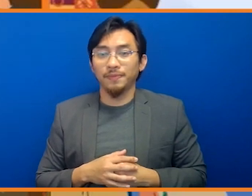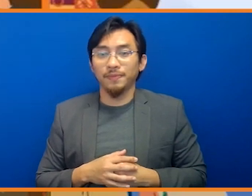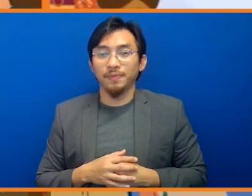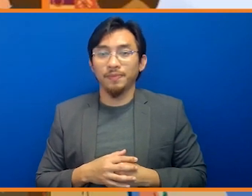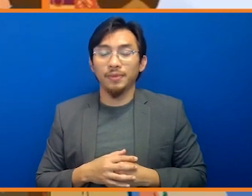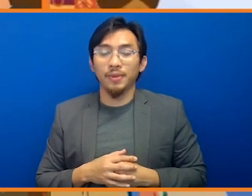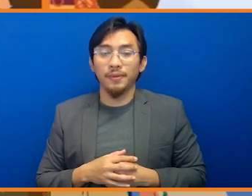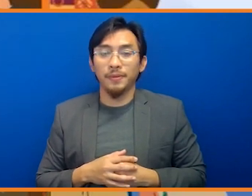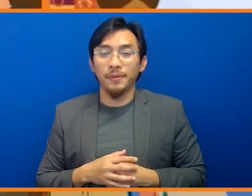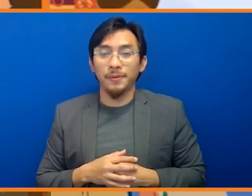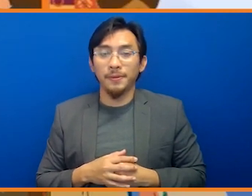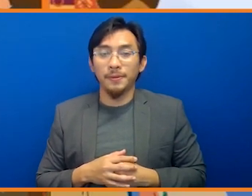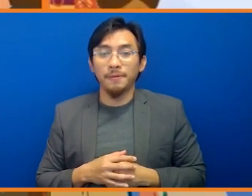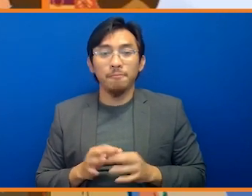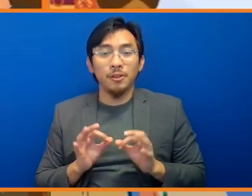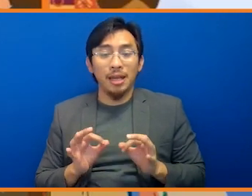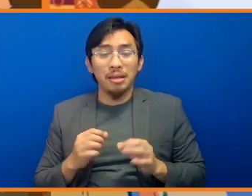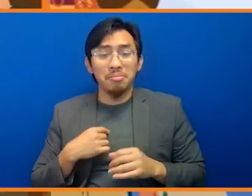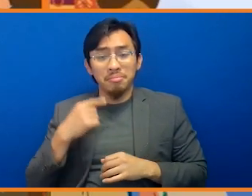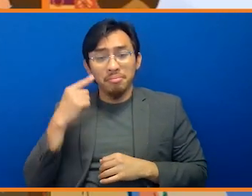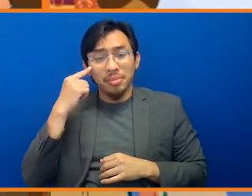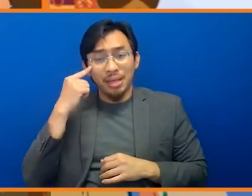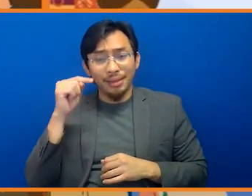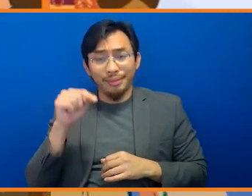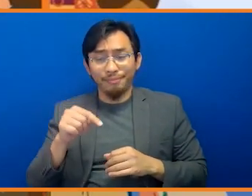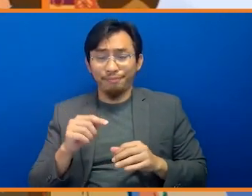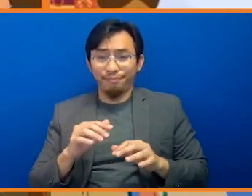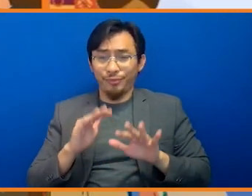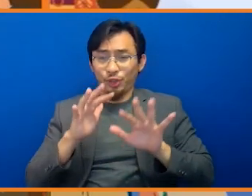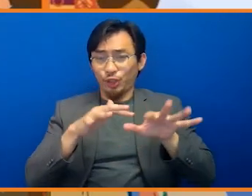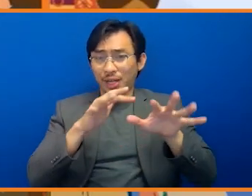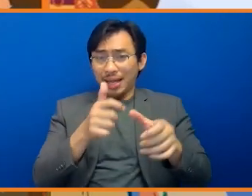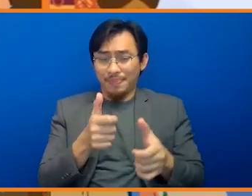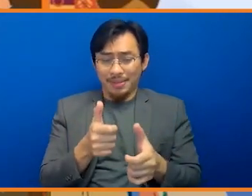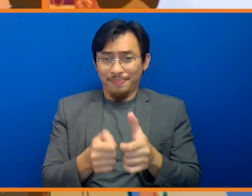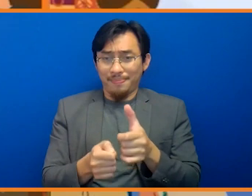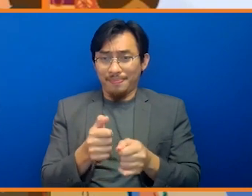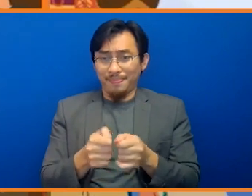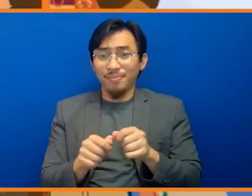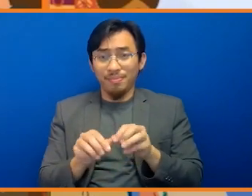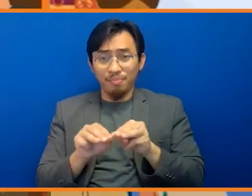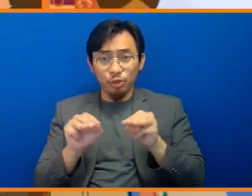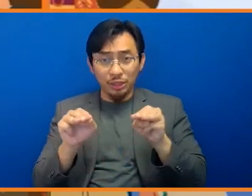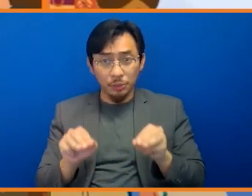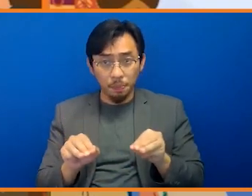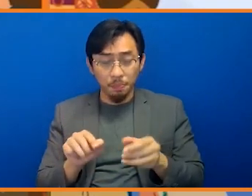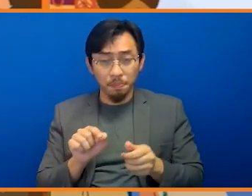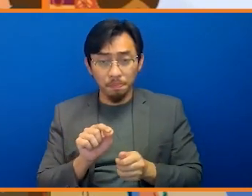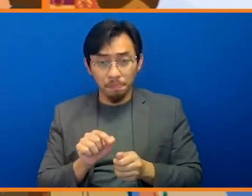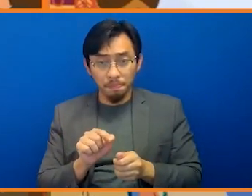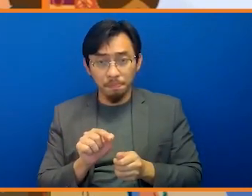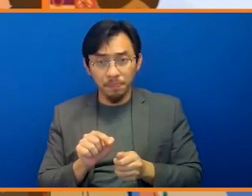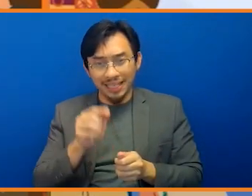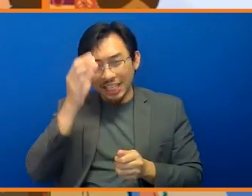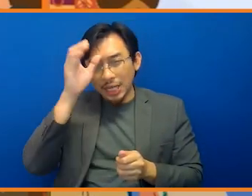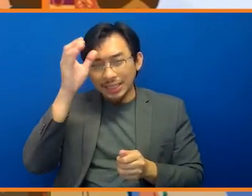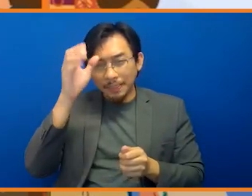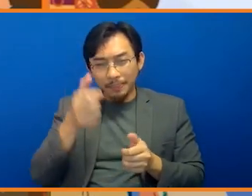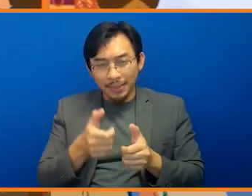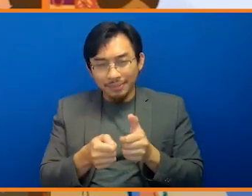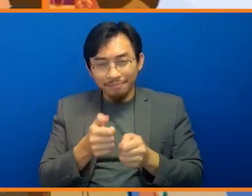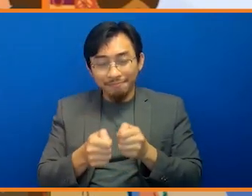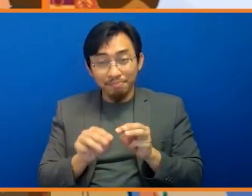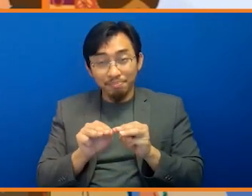regarding this, my thought, especially on Tsunami Mobile Museum, the concept of mobile